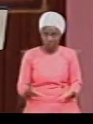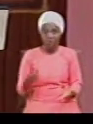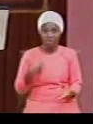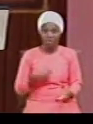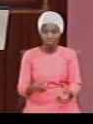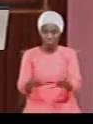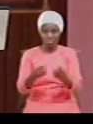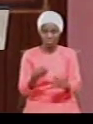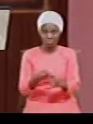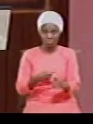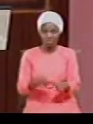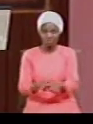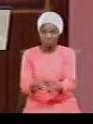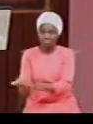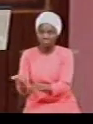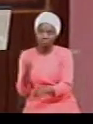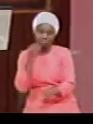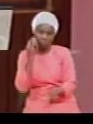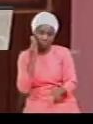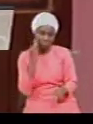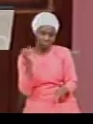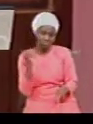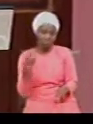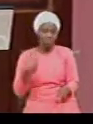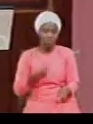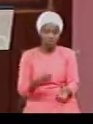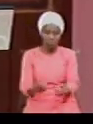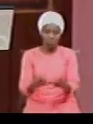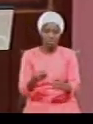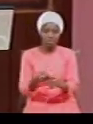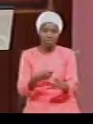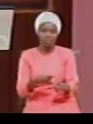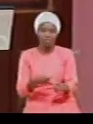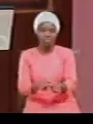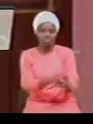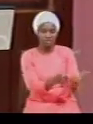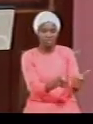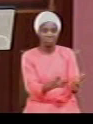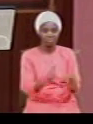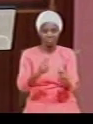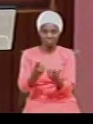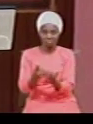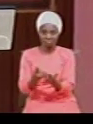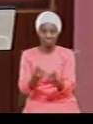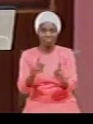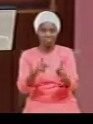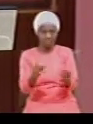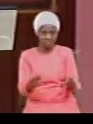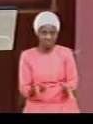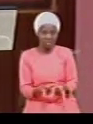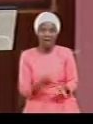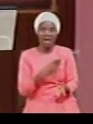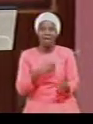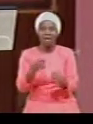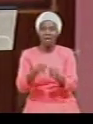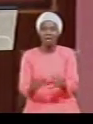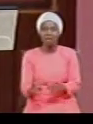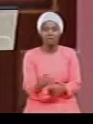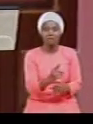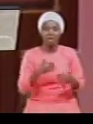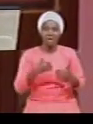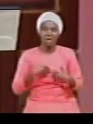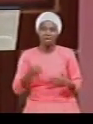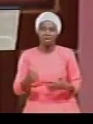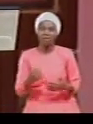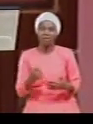from different homes, we come from different localities, and everyone has a